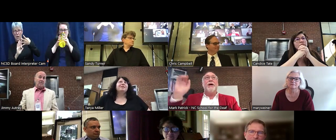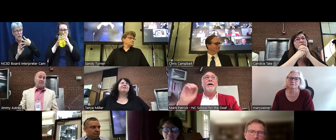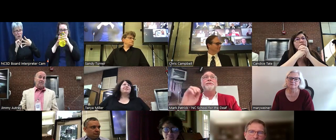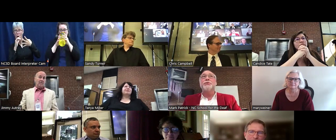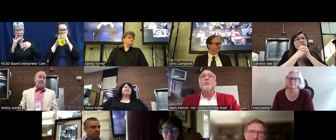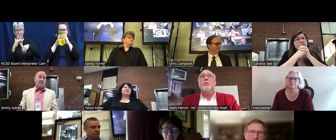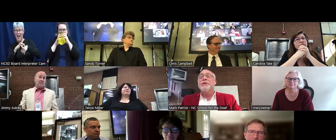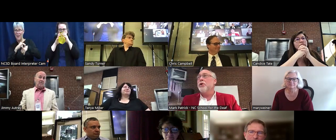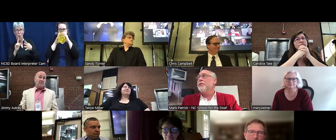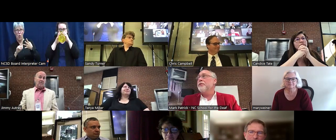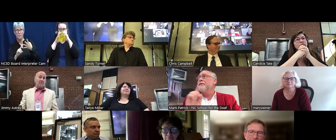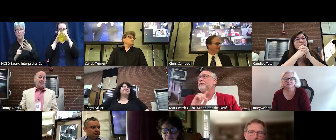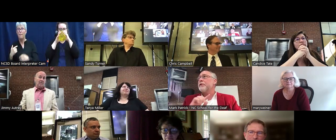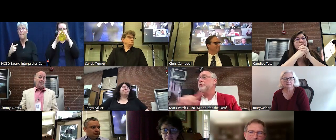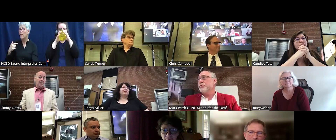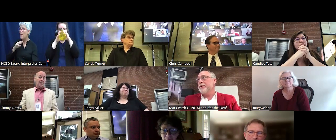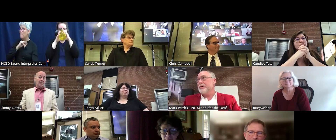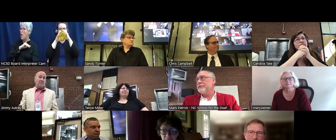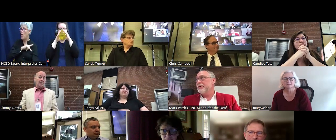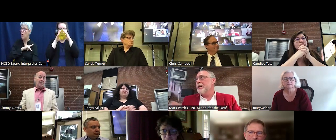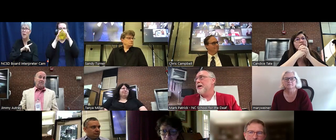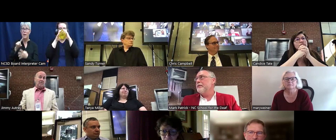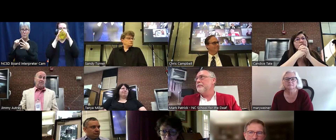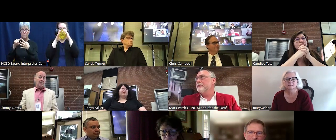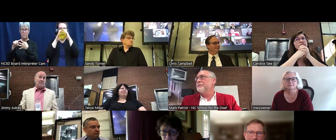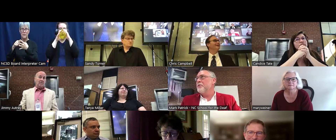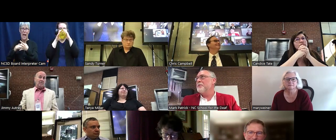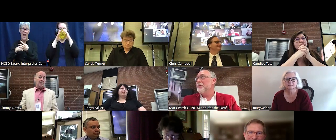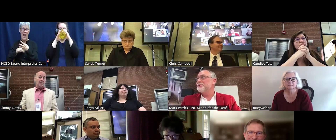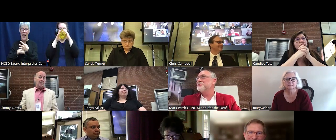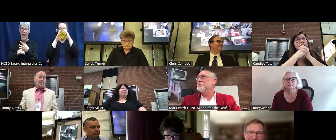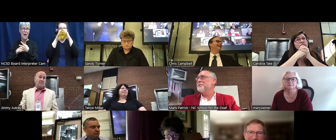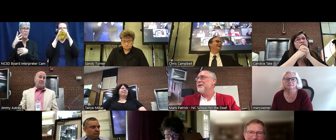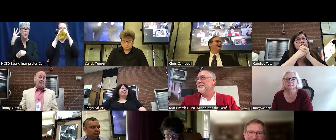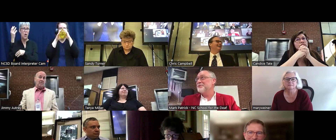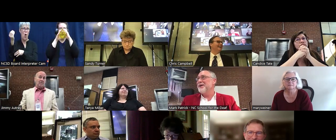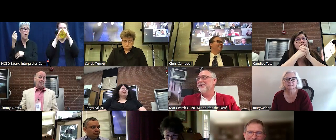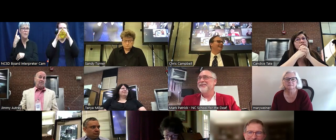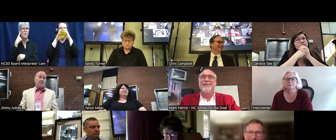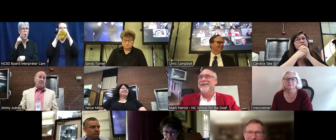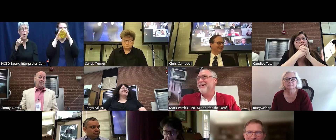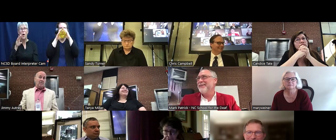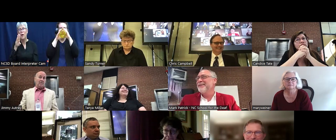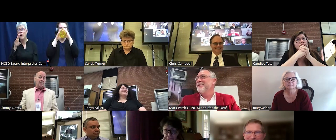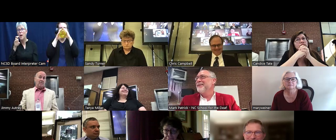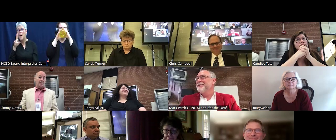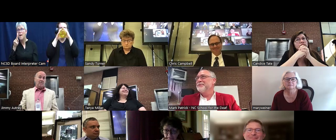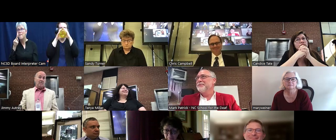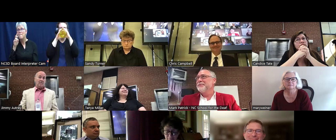And I too will be gone the first week of July for a bucket trip as well.